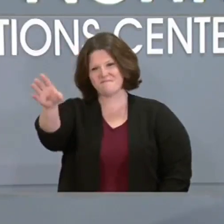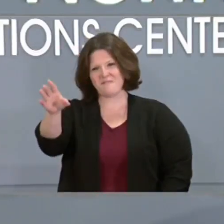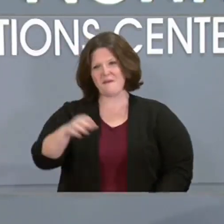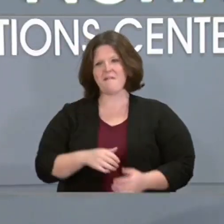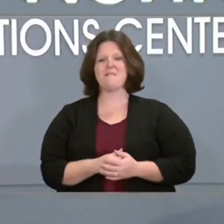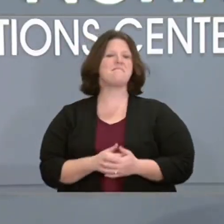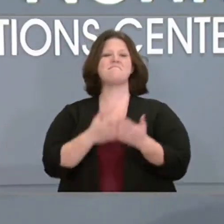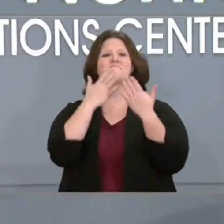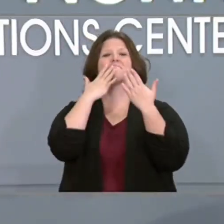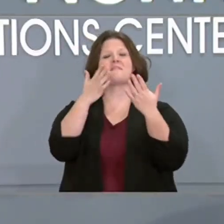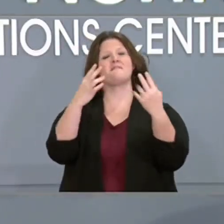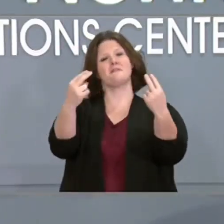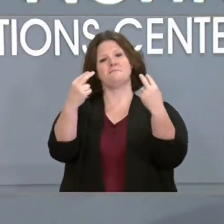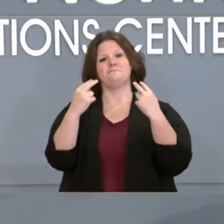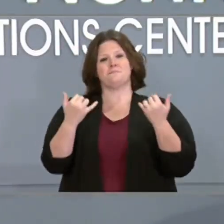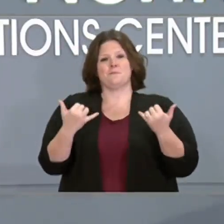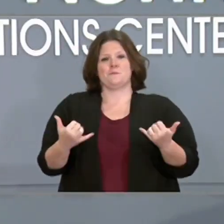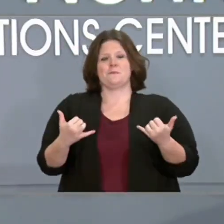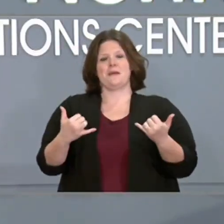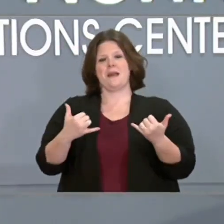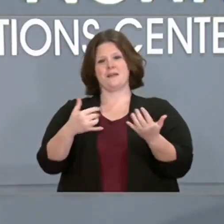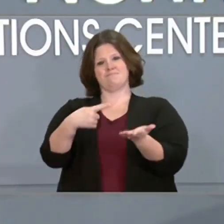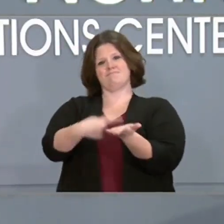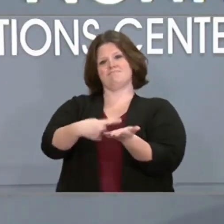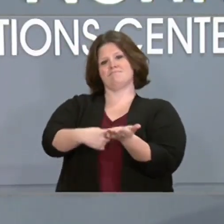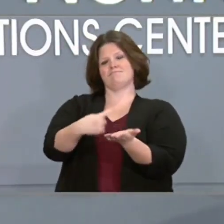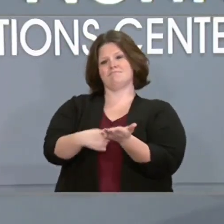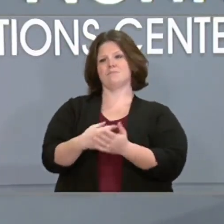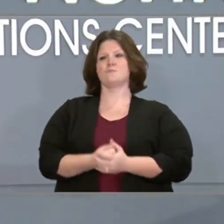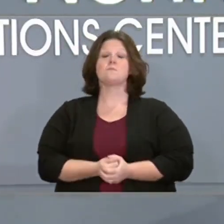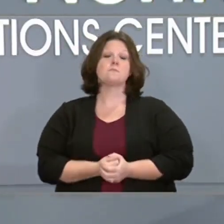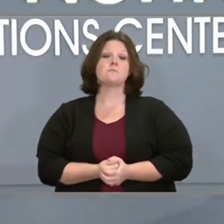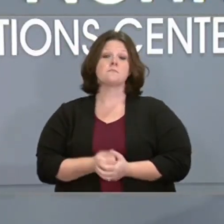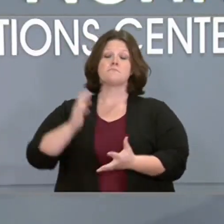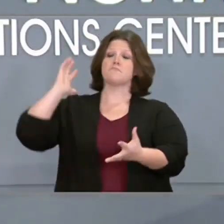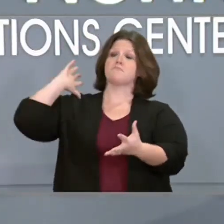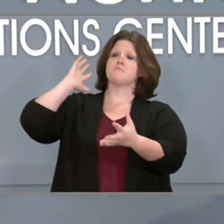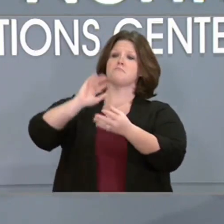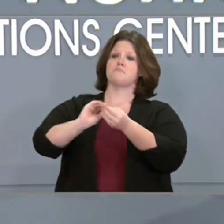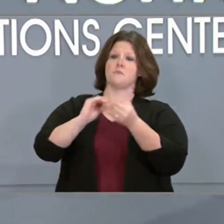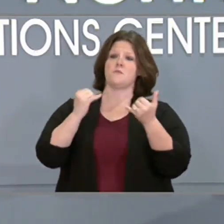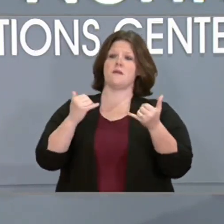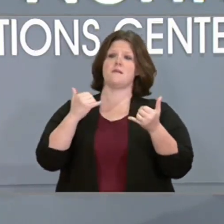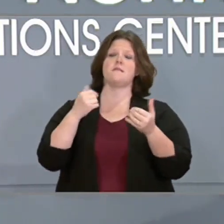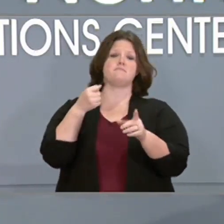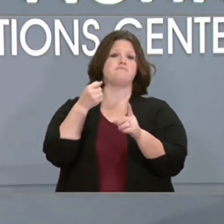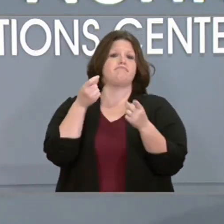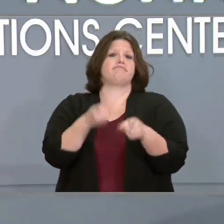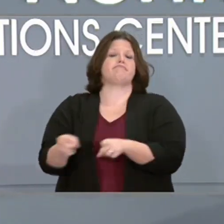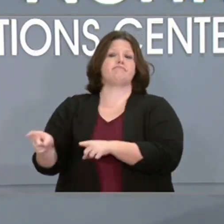And thank you for joining today's briefing. As of today, we have had